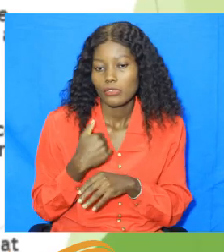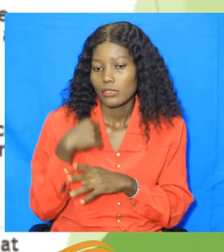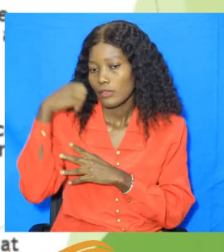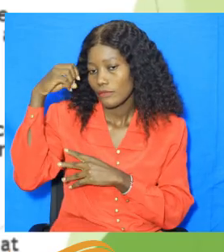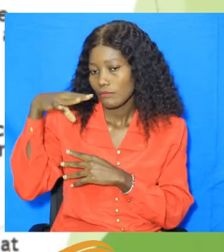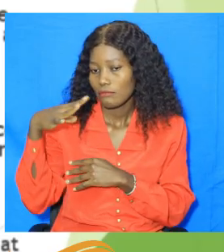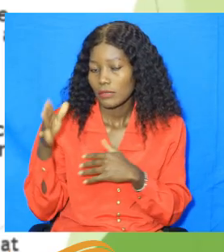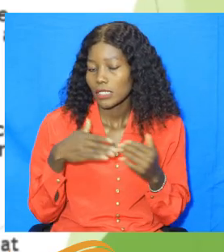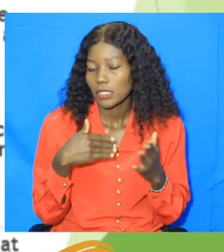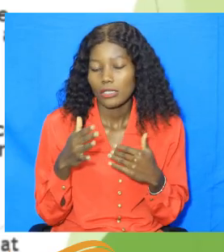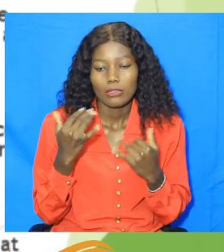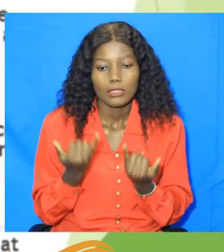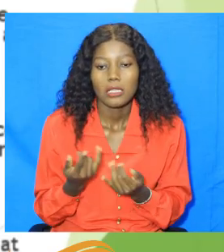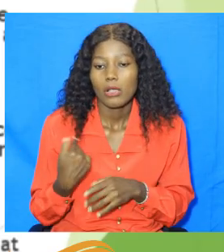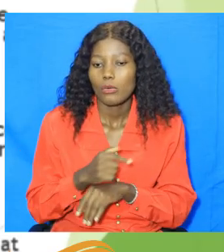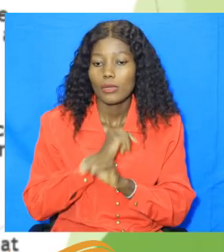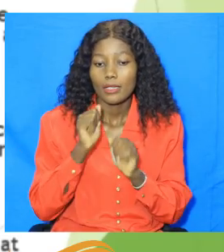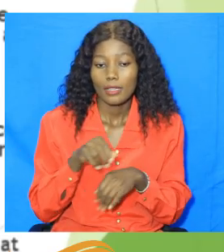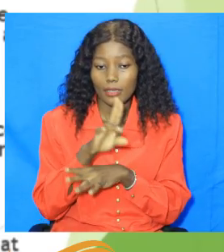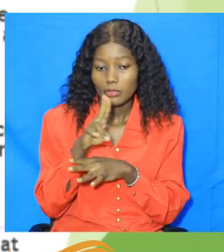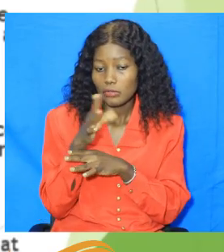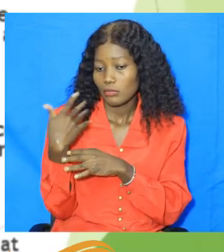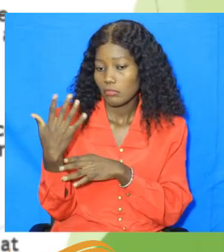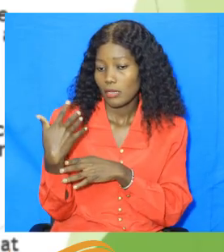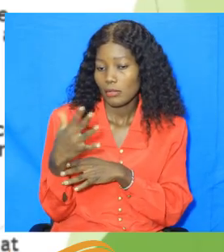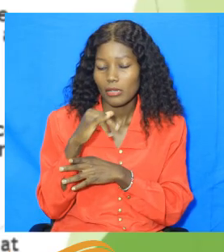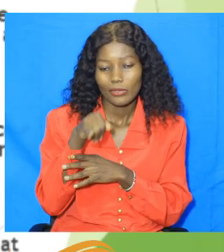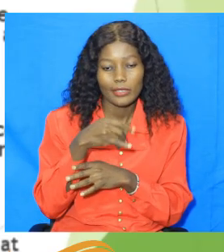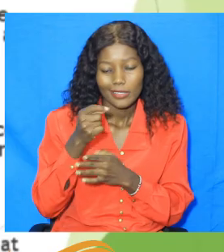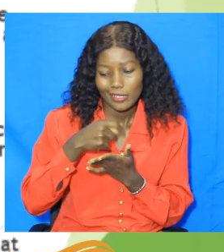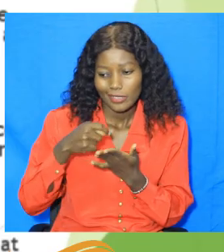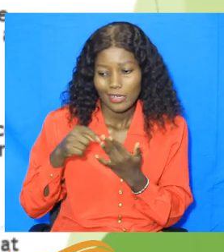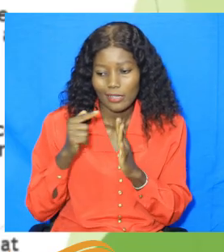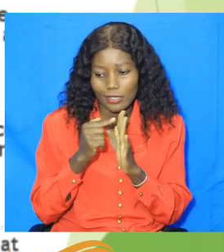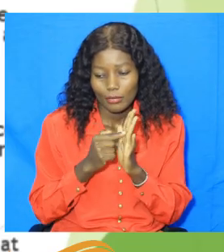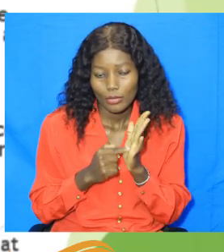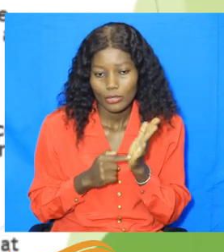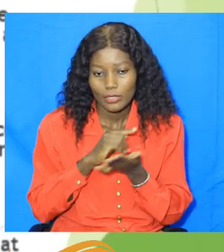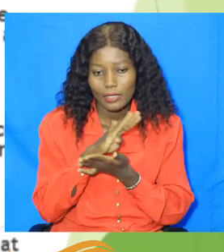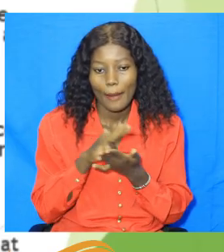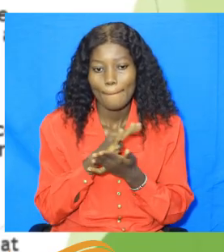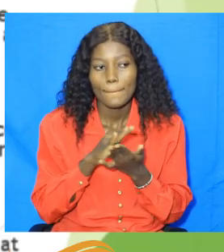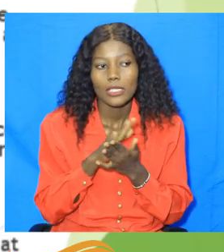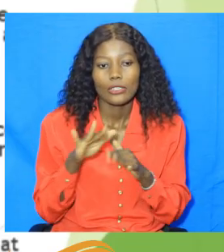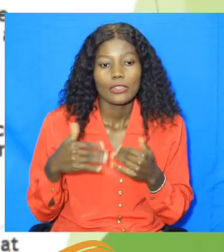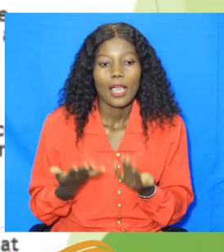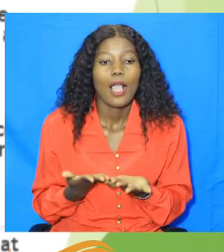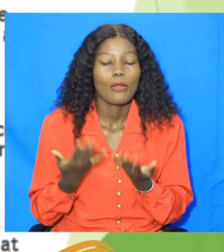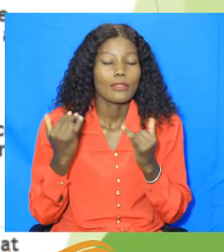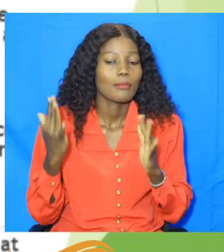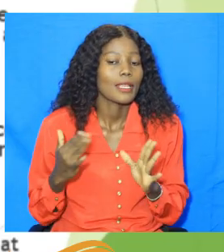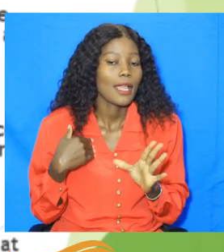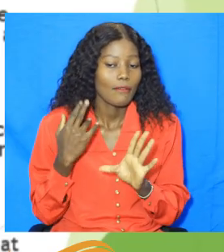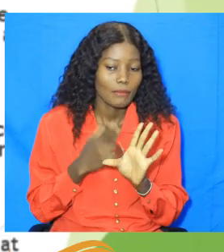We can use papers. We just write the points based on the performance of the athlete. Then